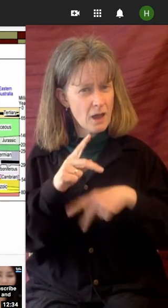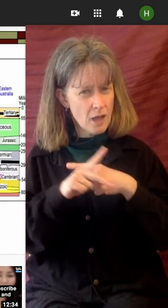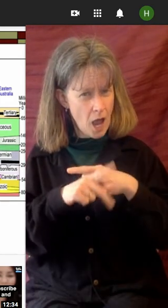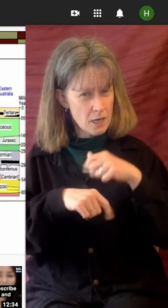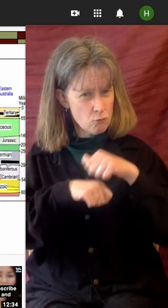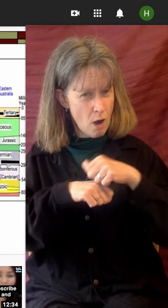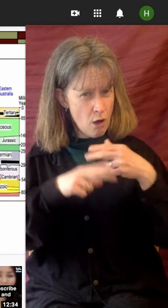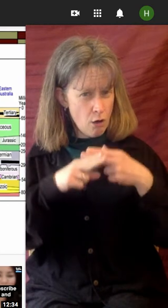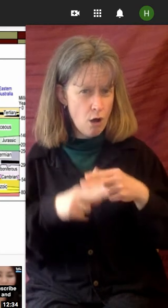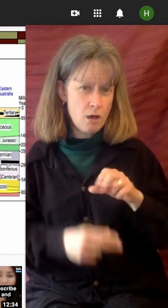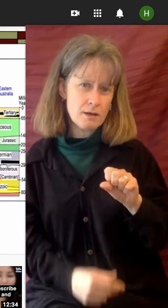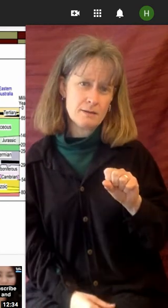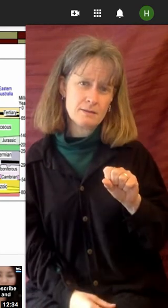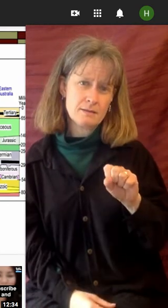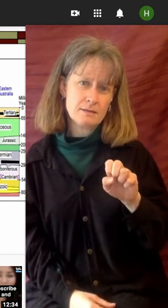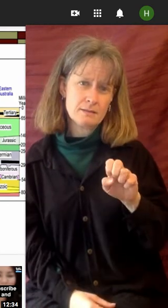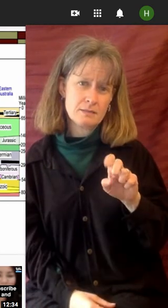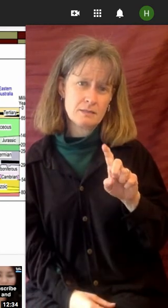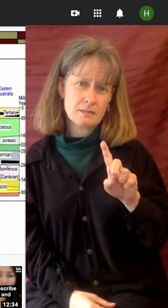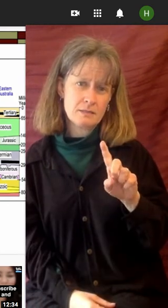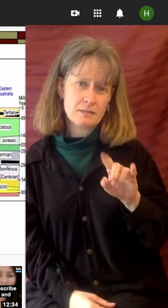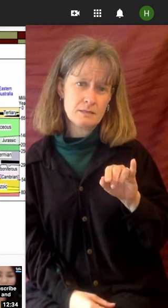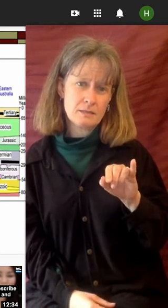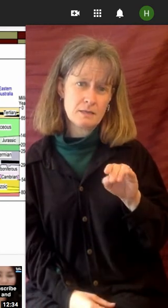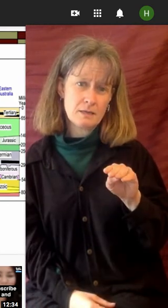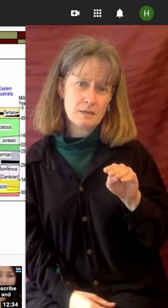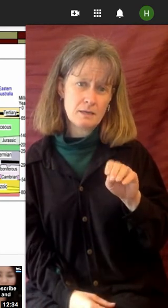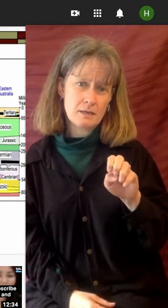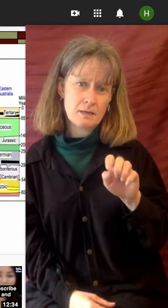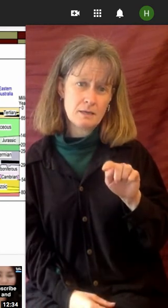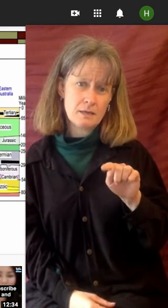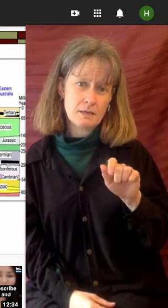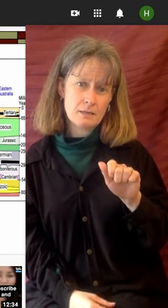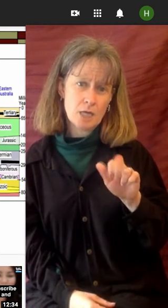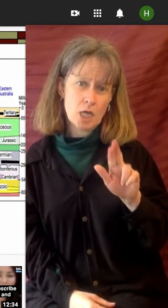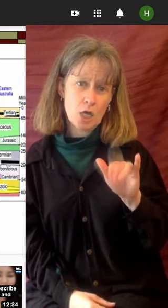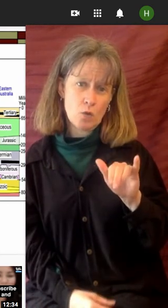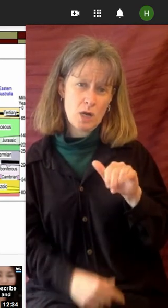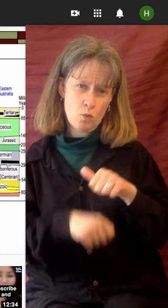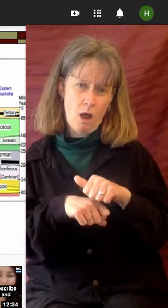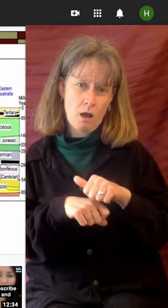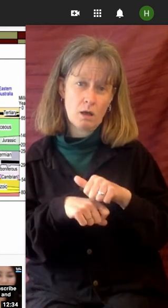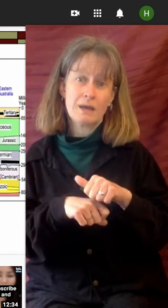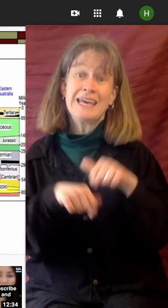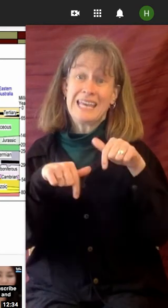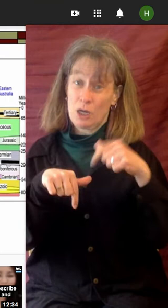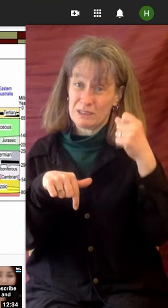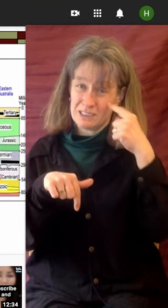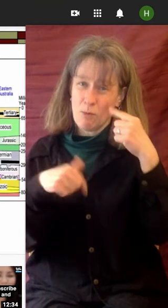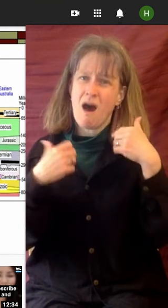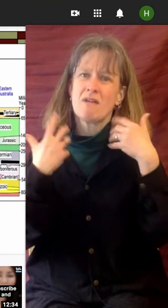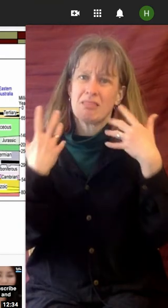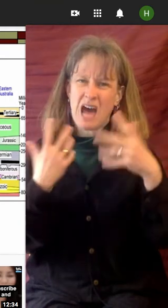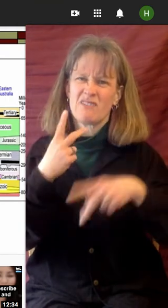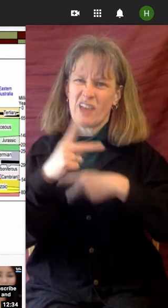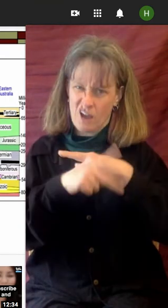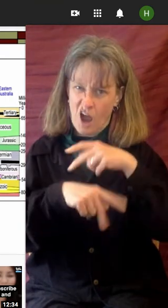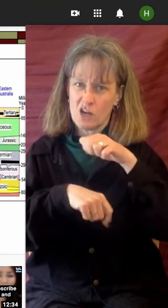St. Paul, so we have lots of fossils in St. Paul. The significance